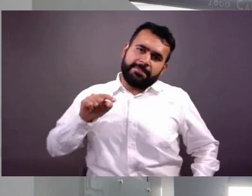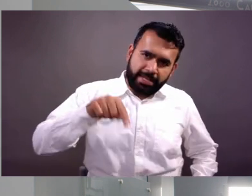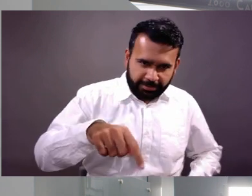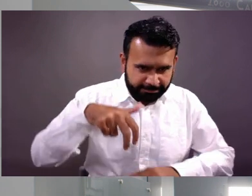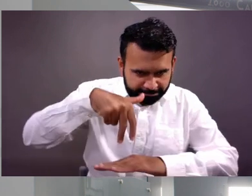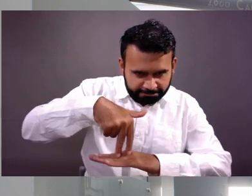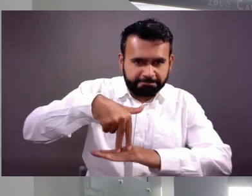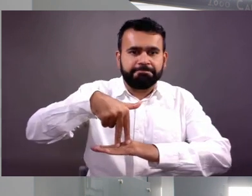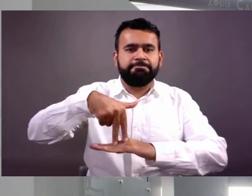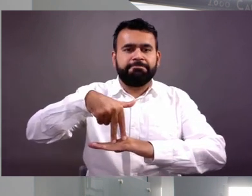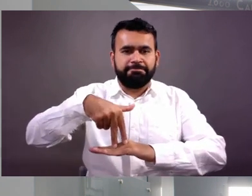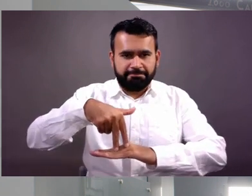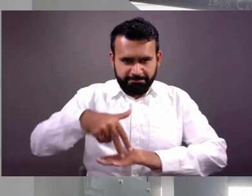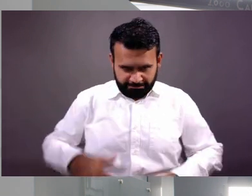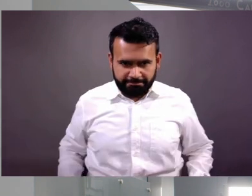Back to the front.